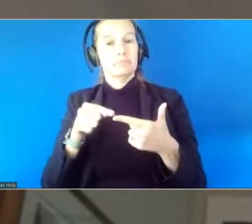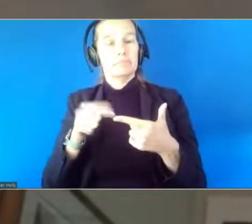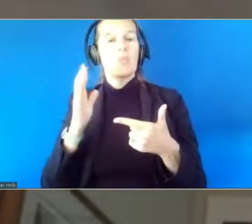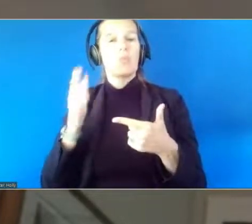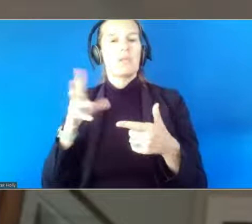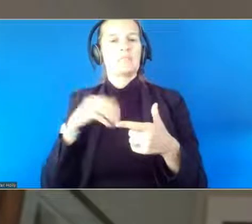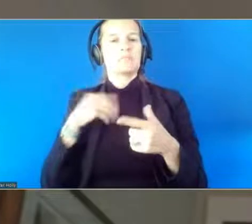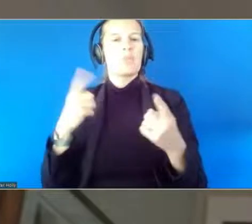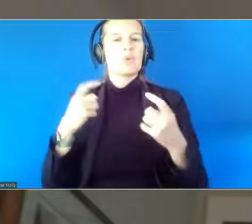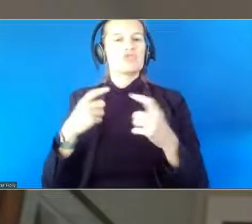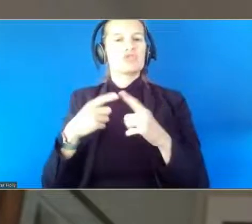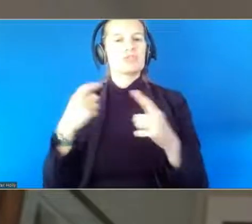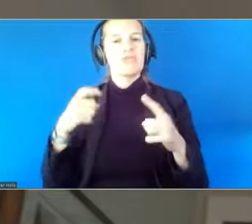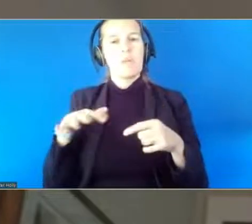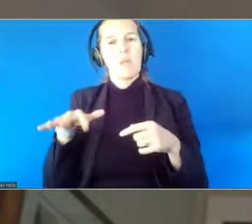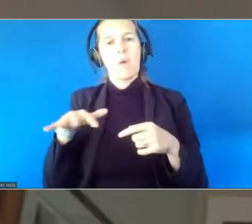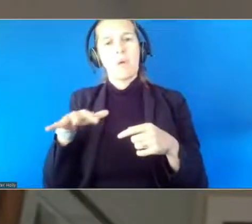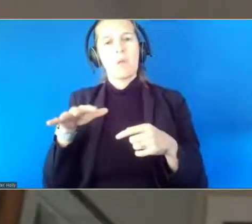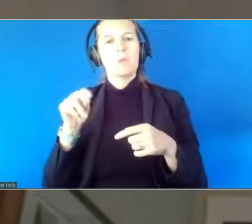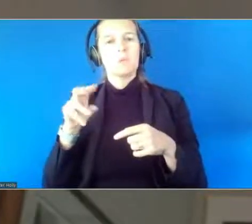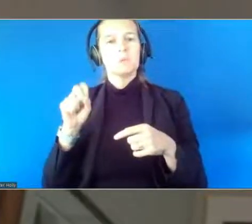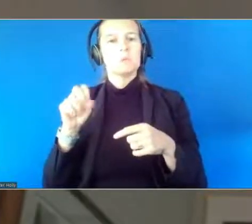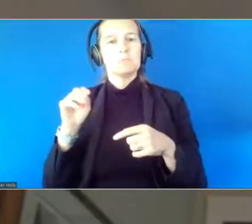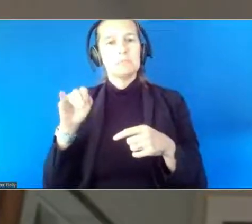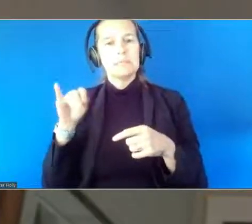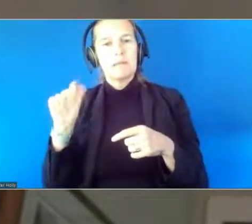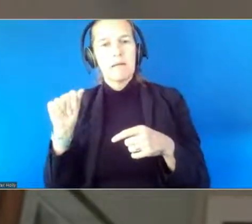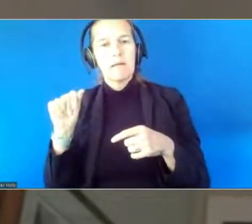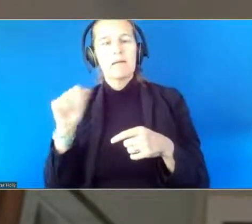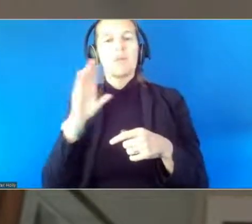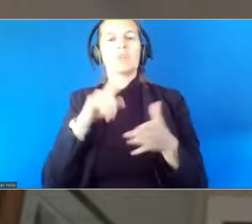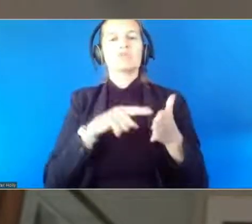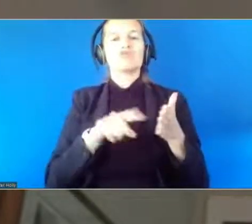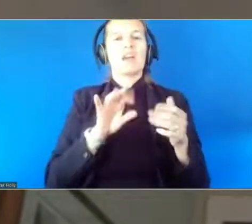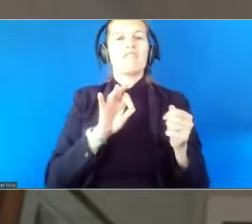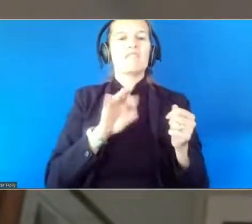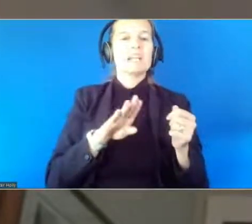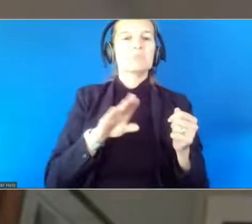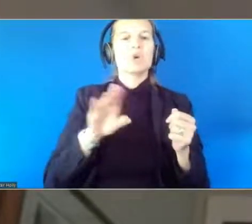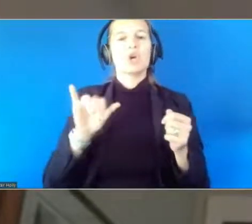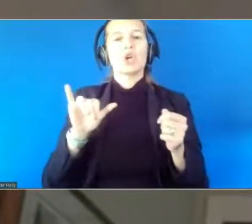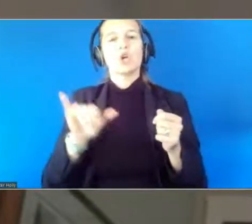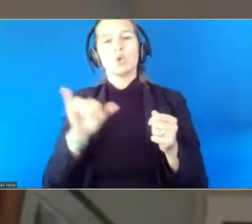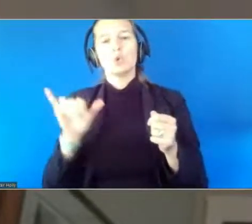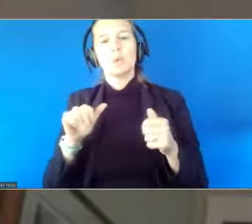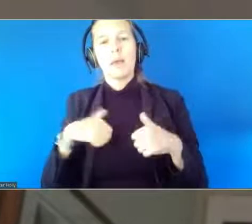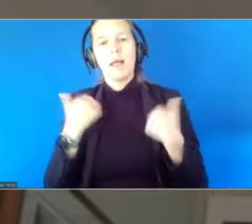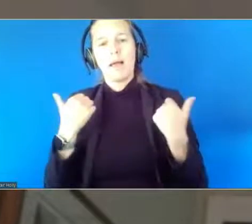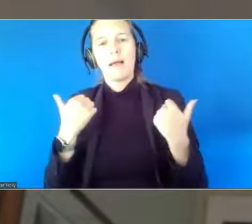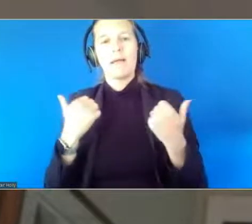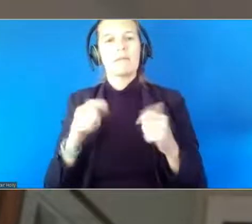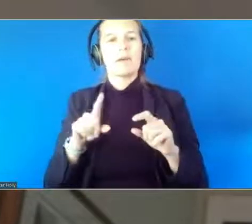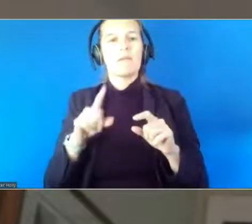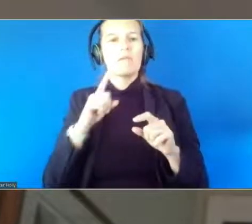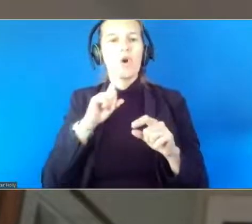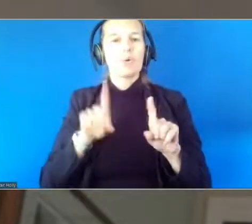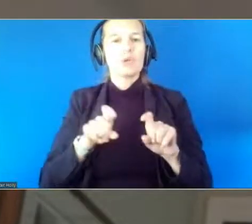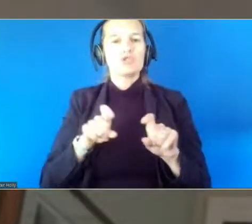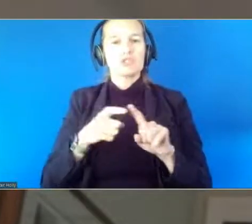some questions from local news media and also be checking Facebook and YouTube live streams for any questions from the public as